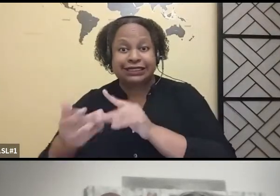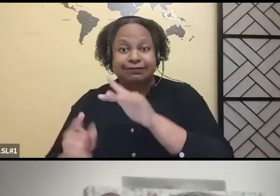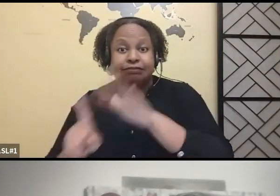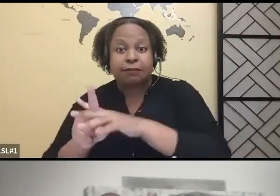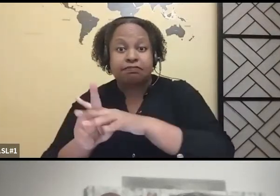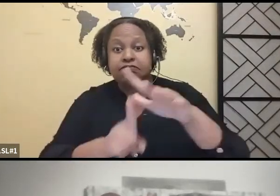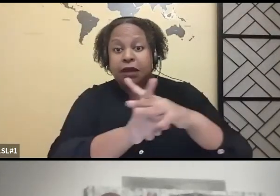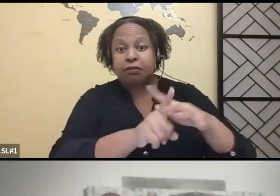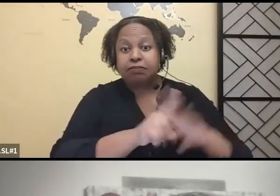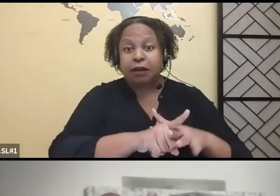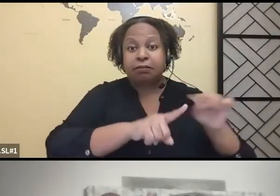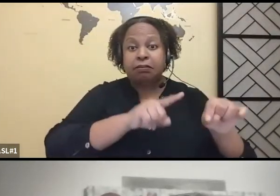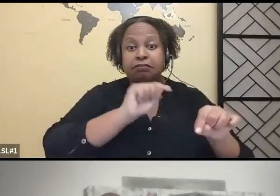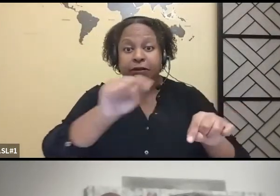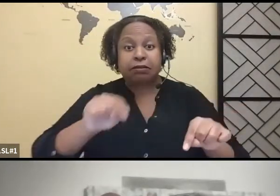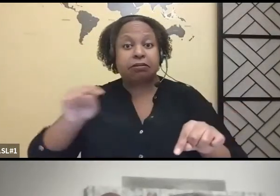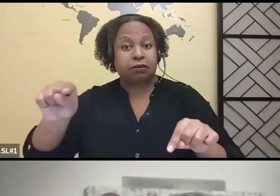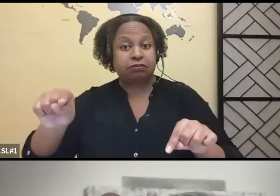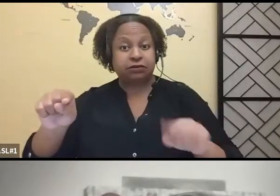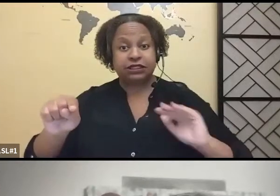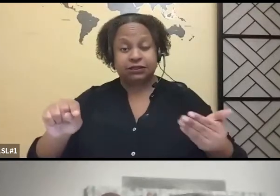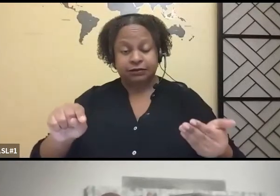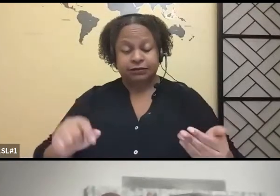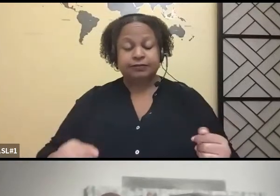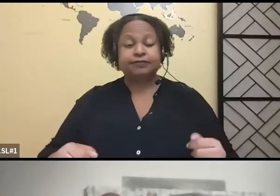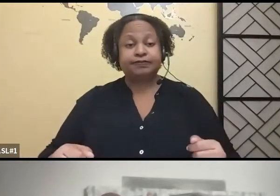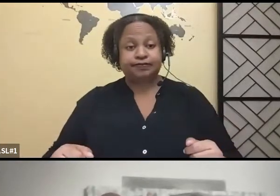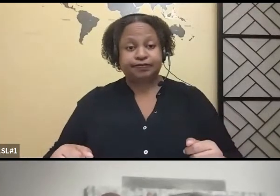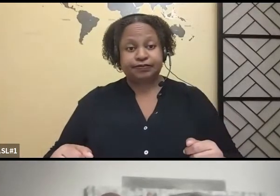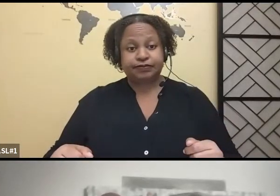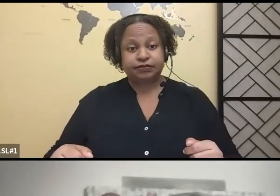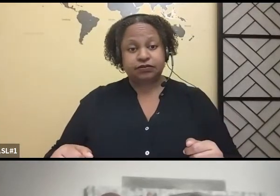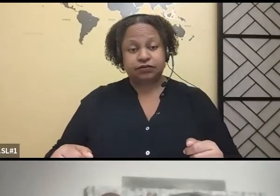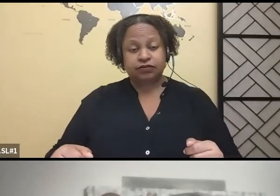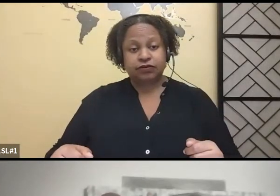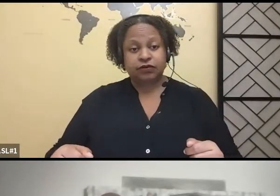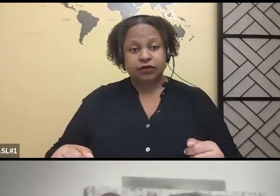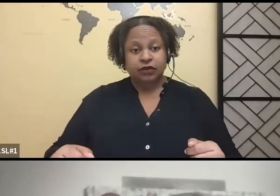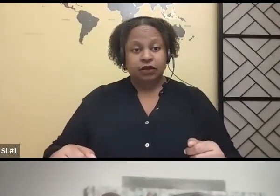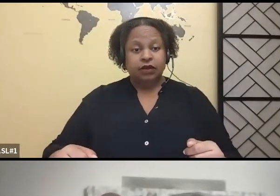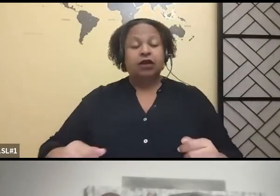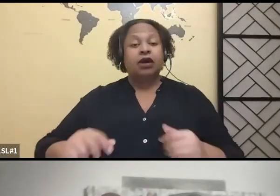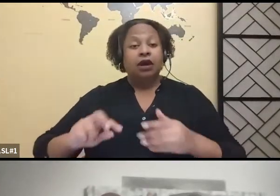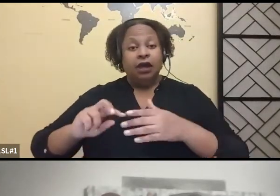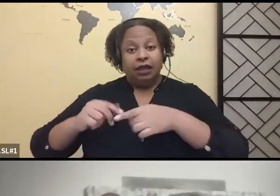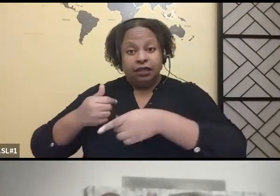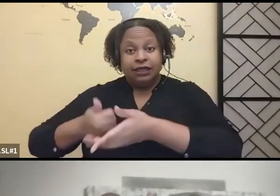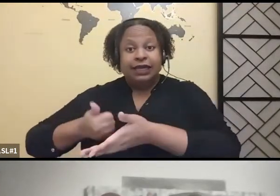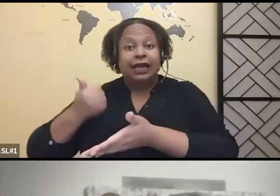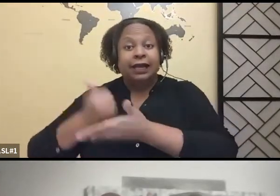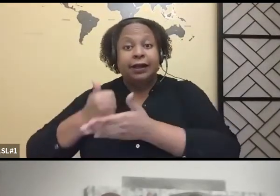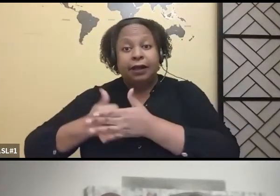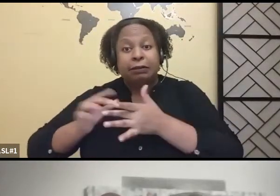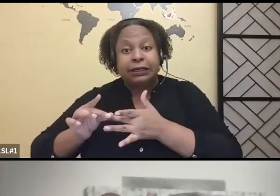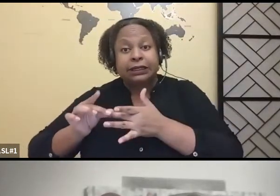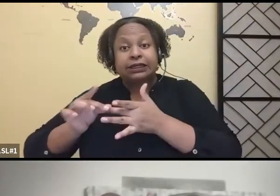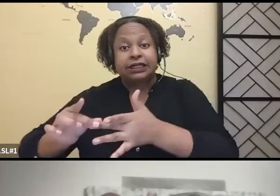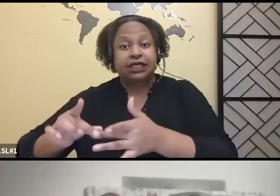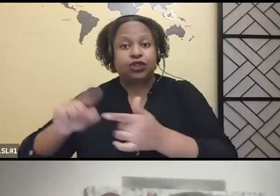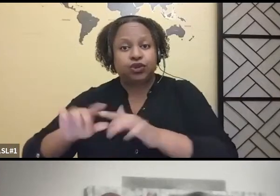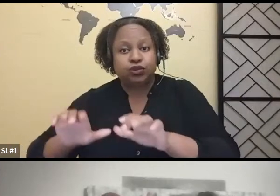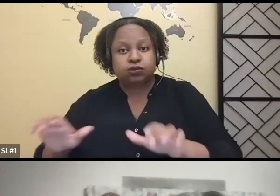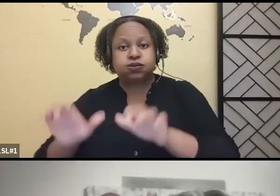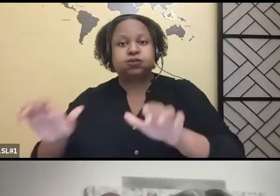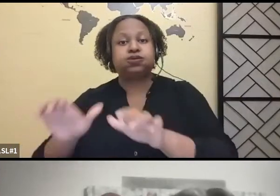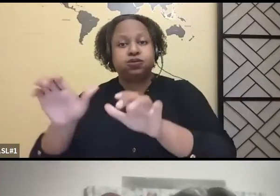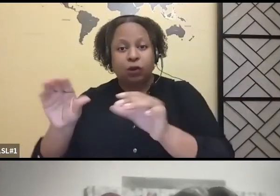an end in themselves, but they're part of the great means to an end. And I guess maybe I'd like to